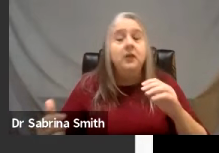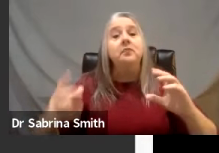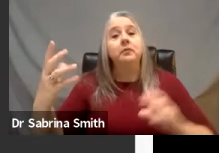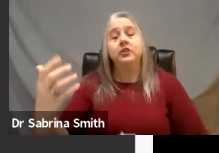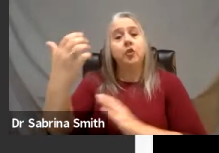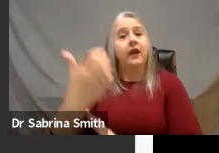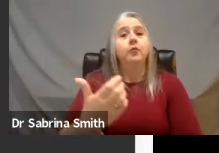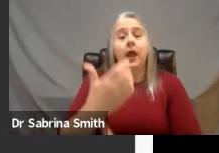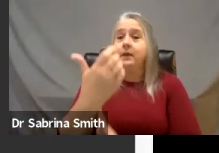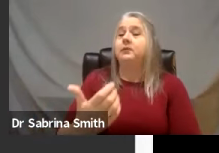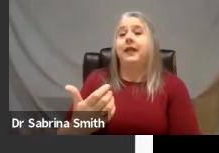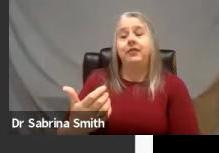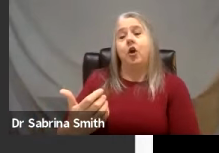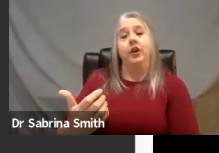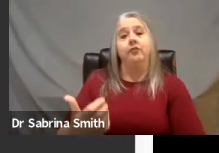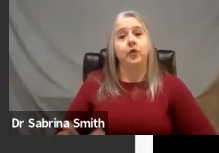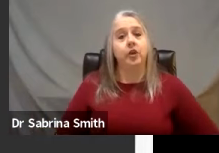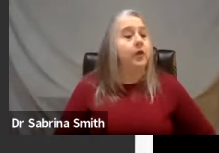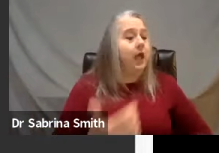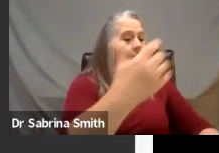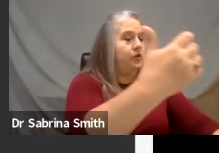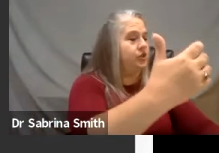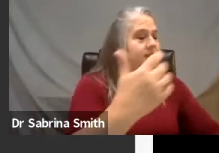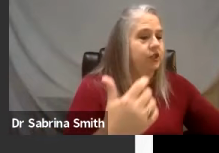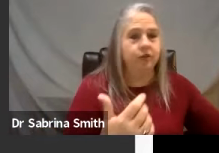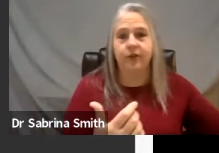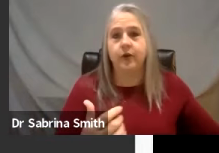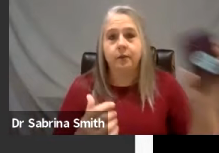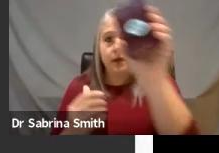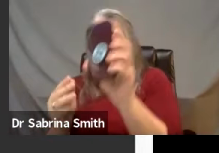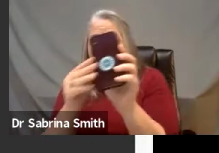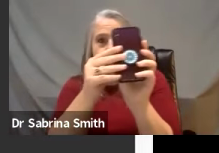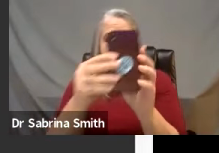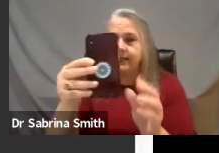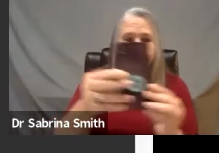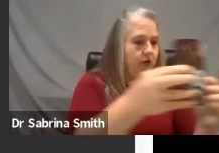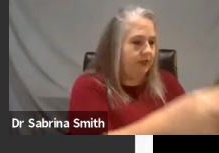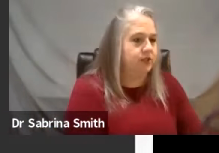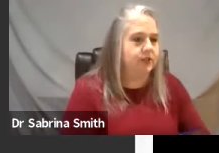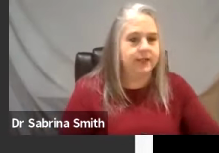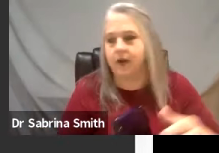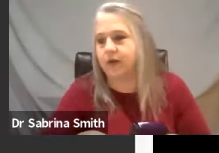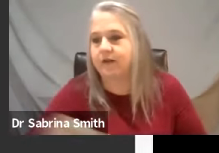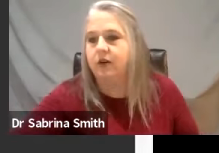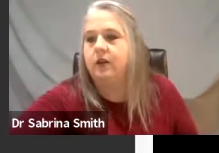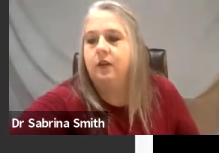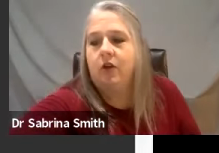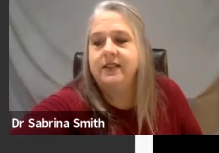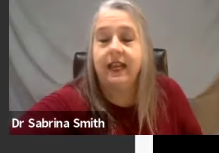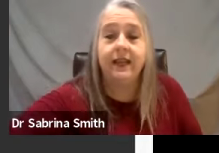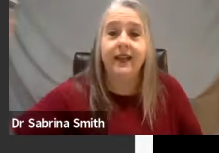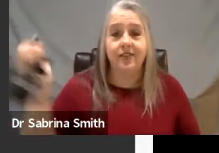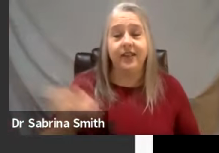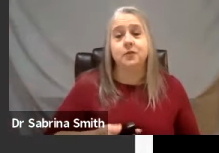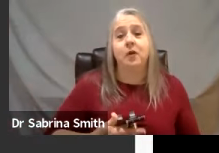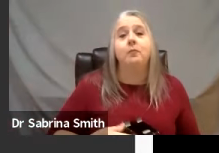in, but I'm going to play the audio for you. I want you to set your phone up, just kind of set it over there to the side or whatever. All these